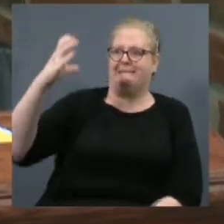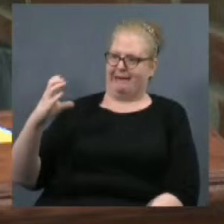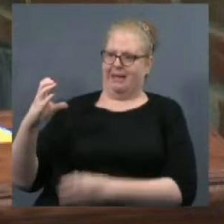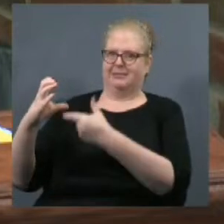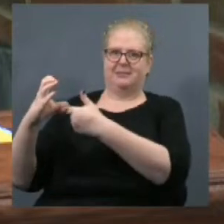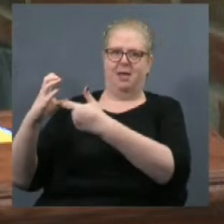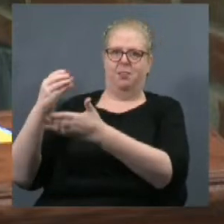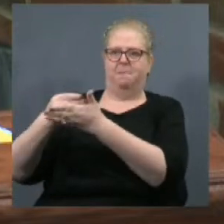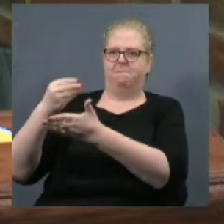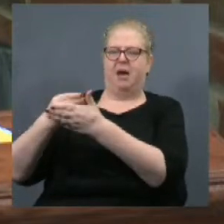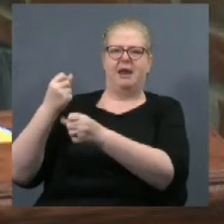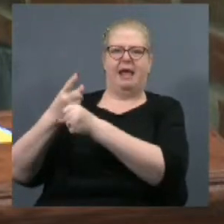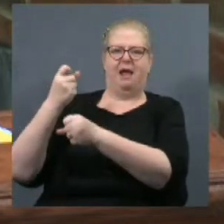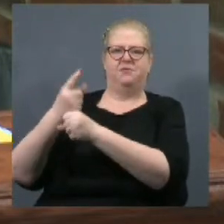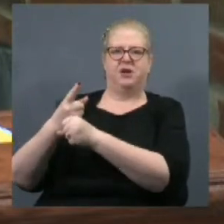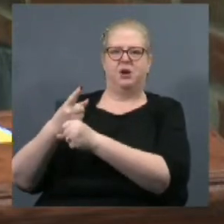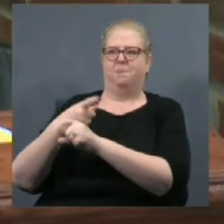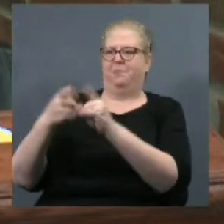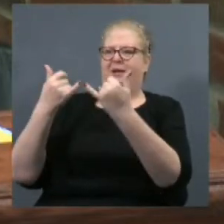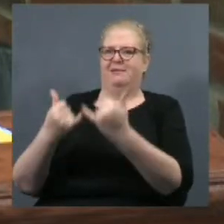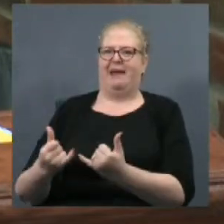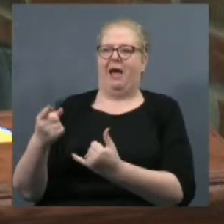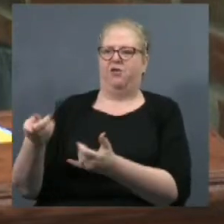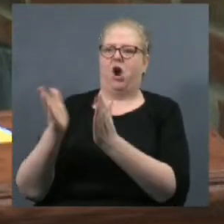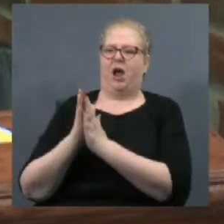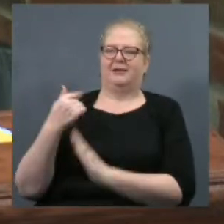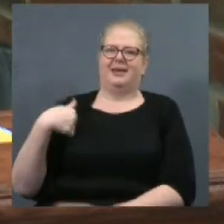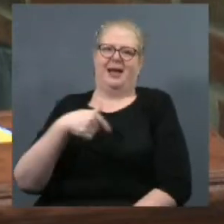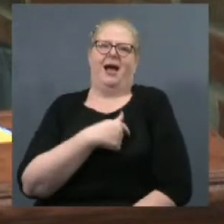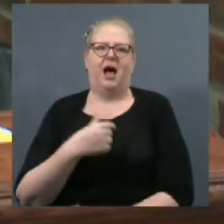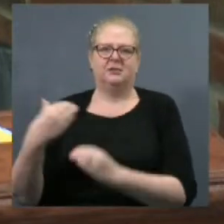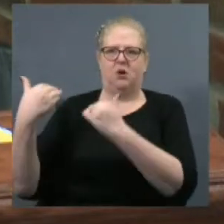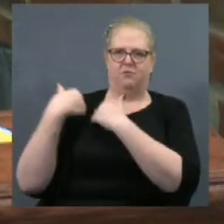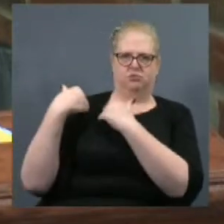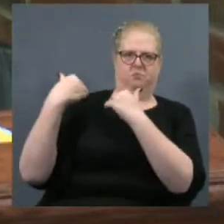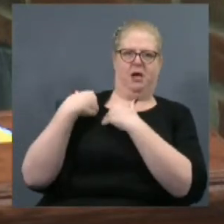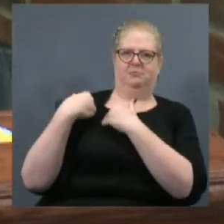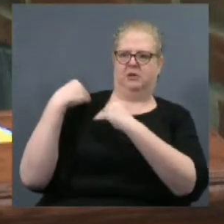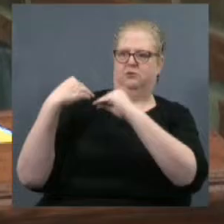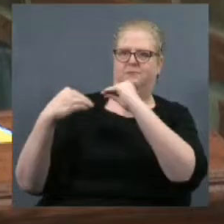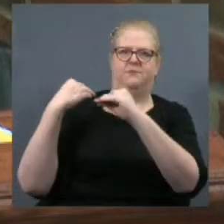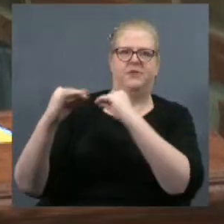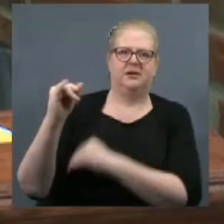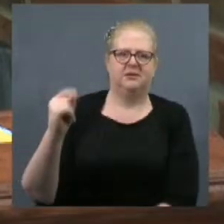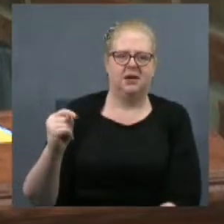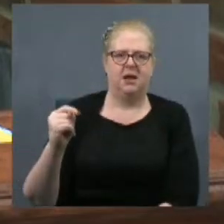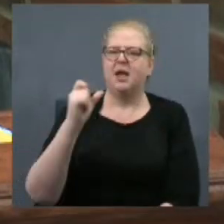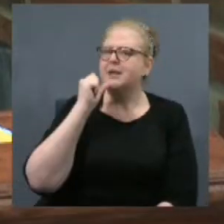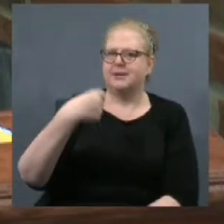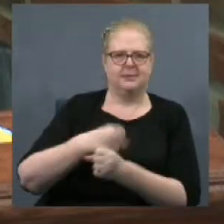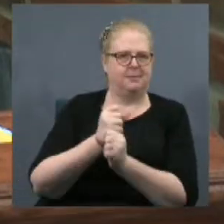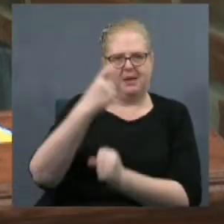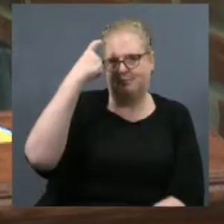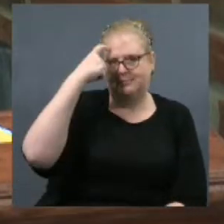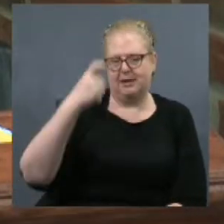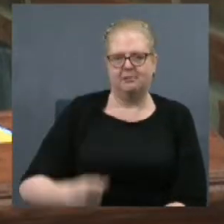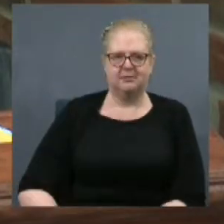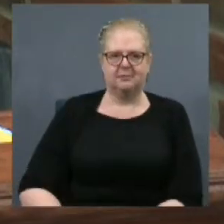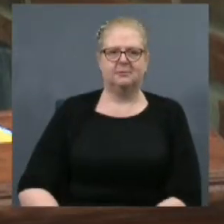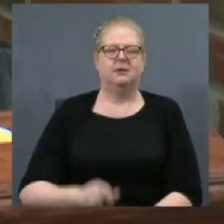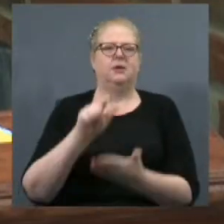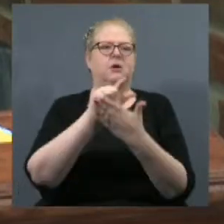That's nuts. We're having the federal government, for what you said, Mr. Carpenter, tell me what happens if